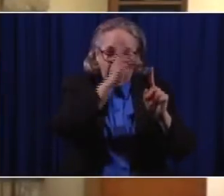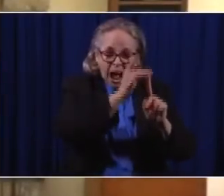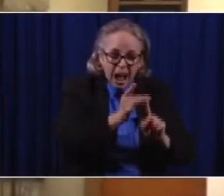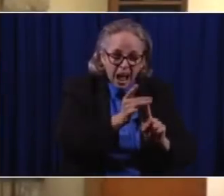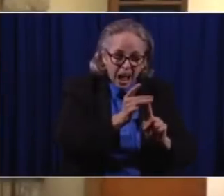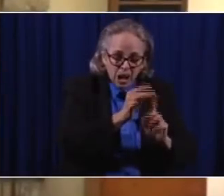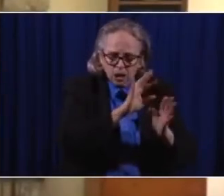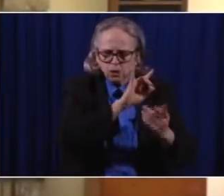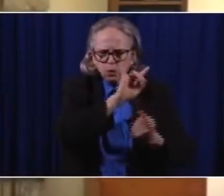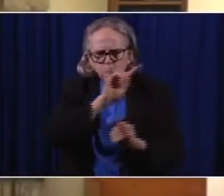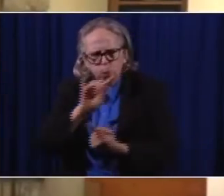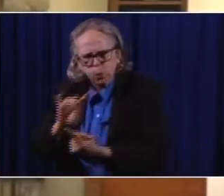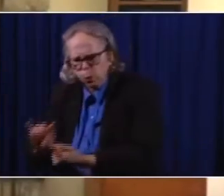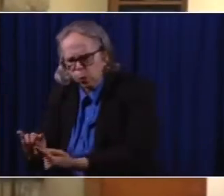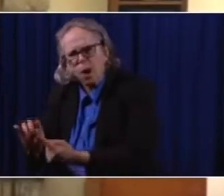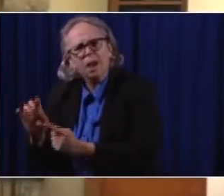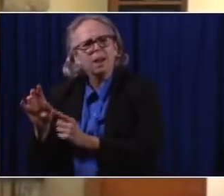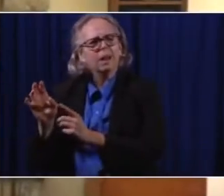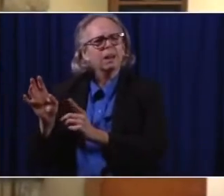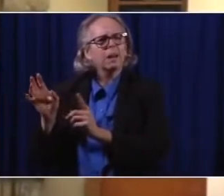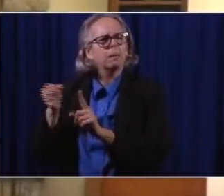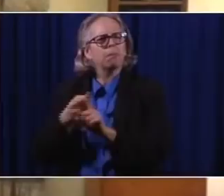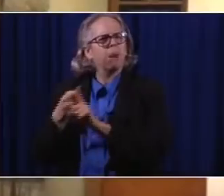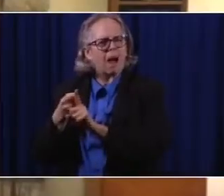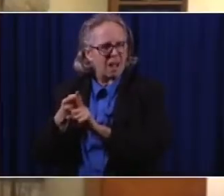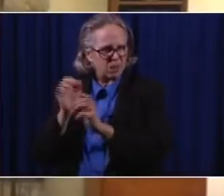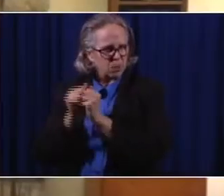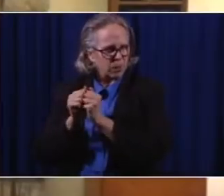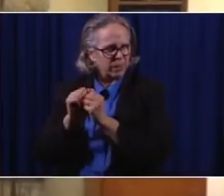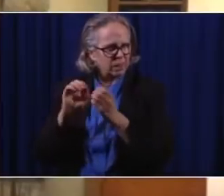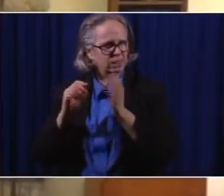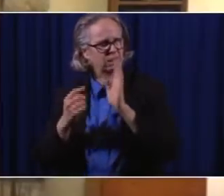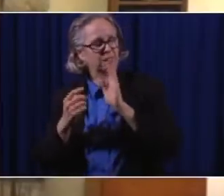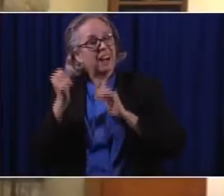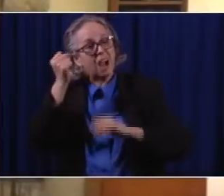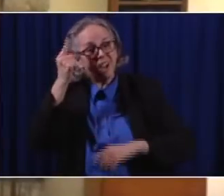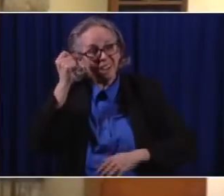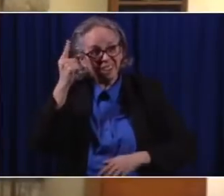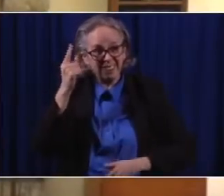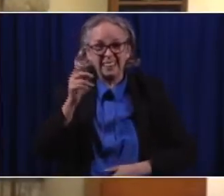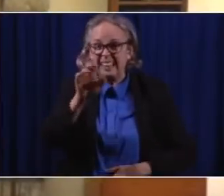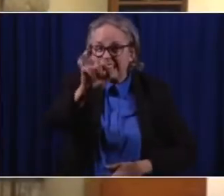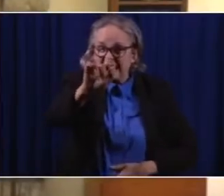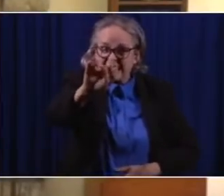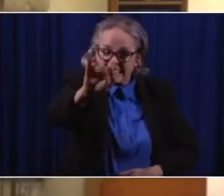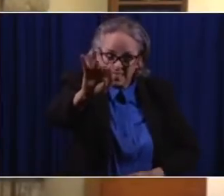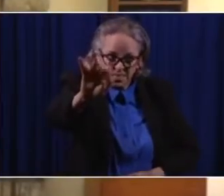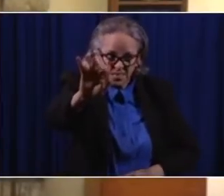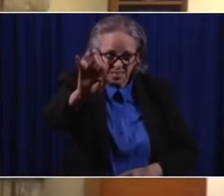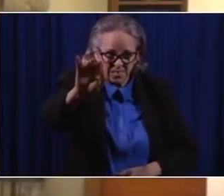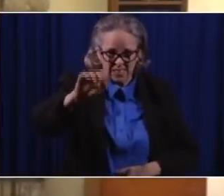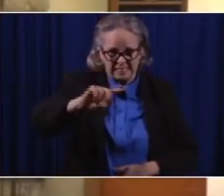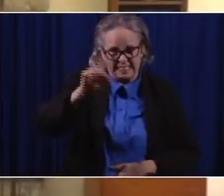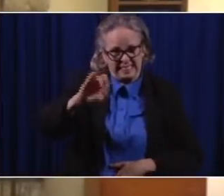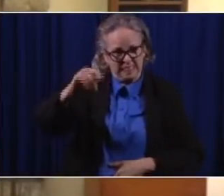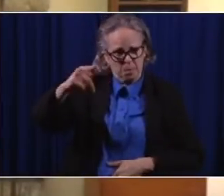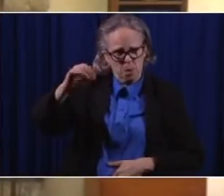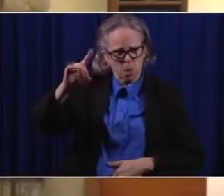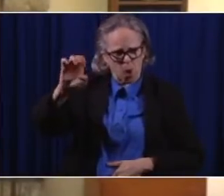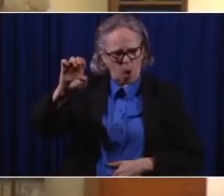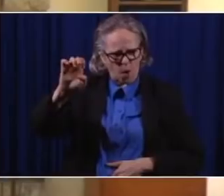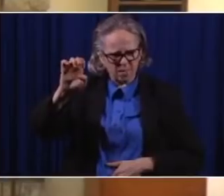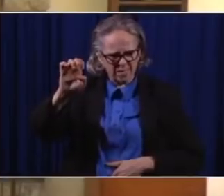aren't showing case counts for zip codes with fewer than 5 cases or less than 100 total residents. That will